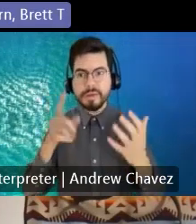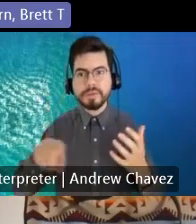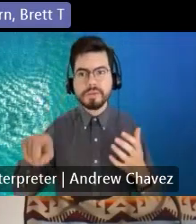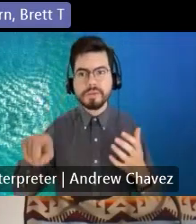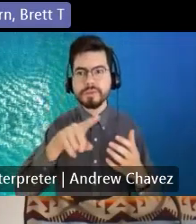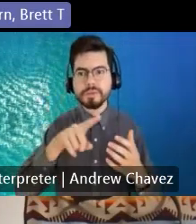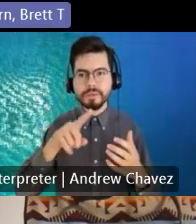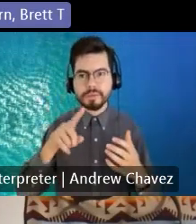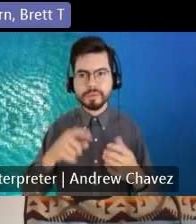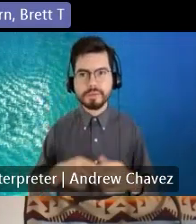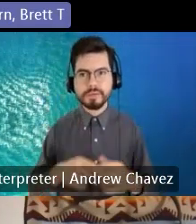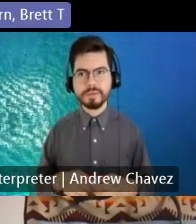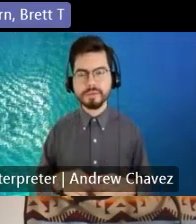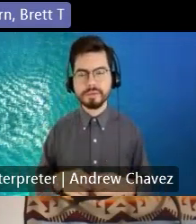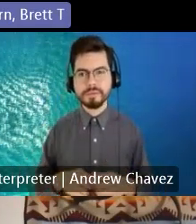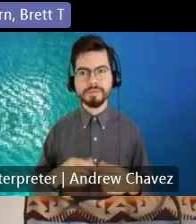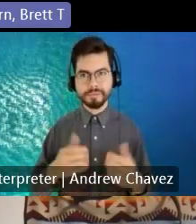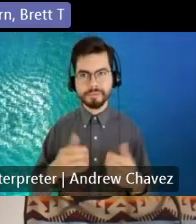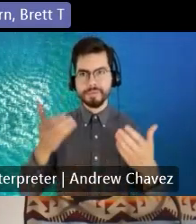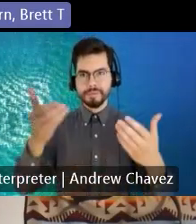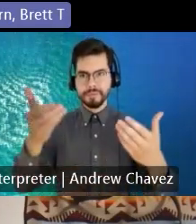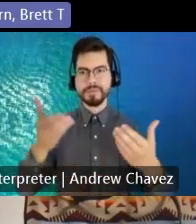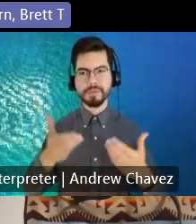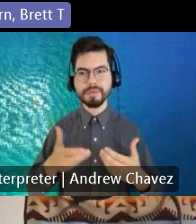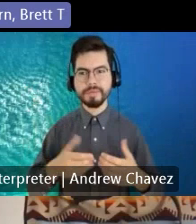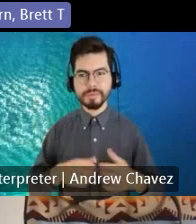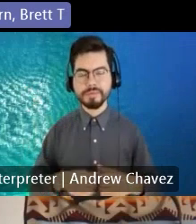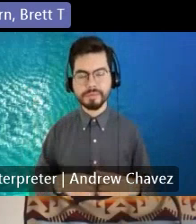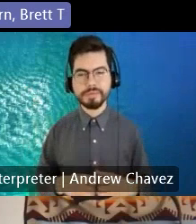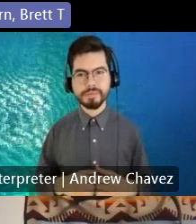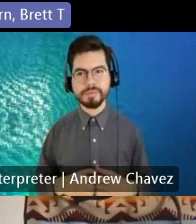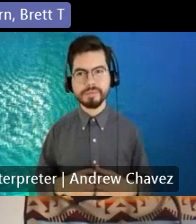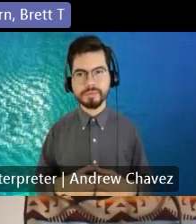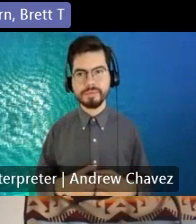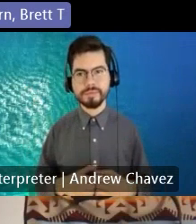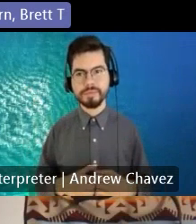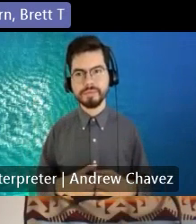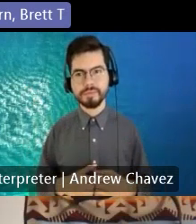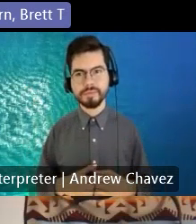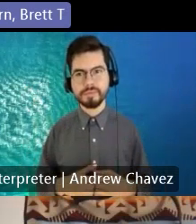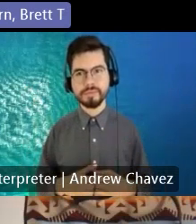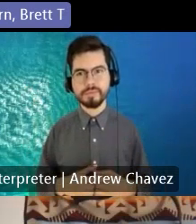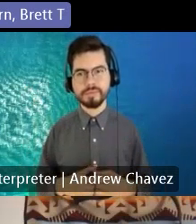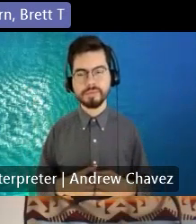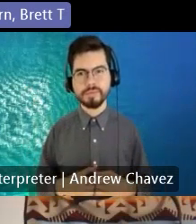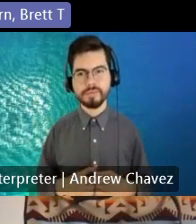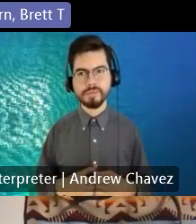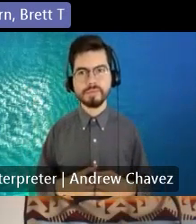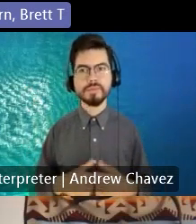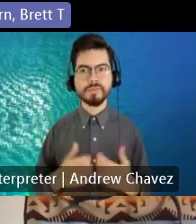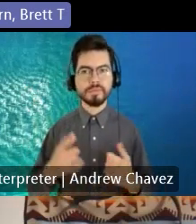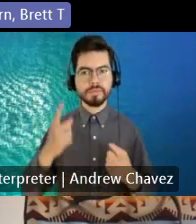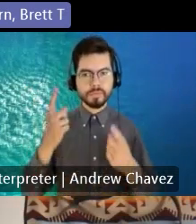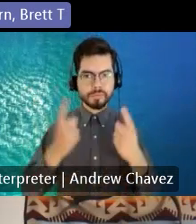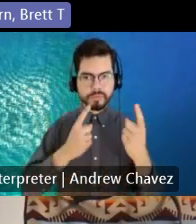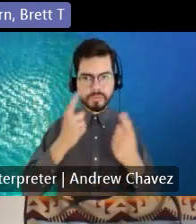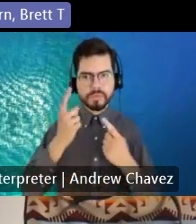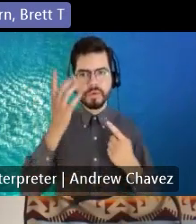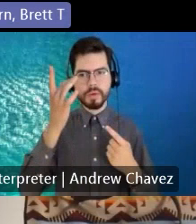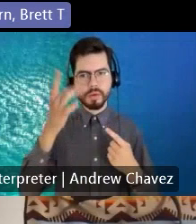Great. Yeah, welcome. So I wanted you to first think about kind of why we're here